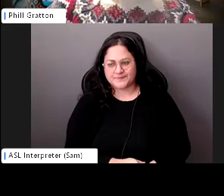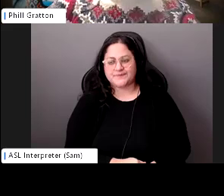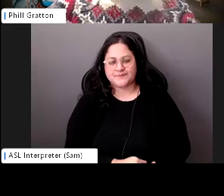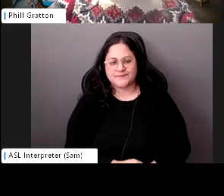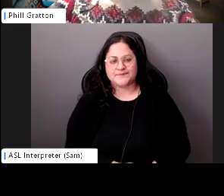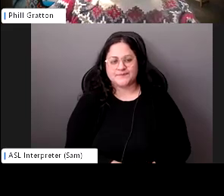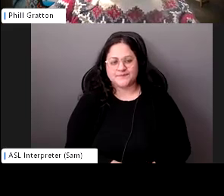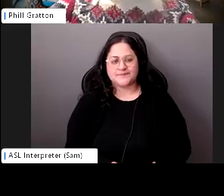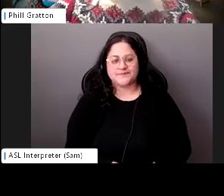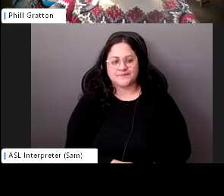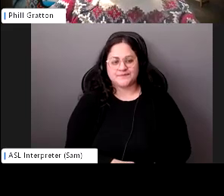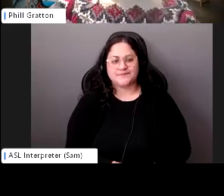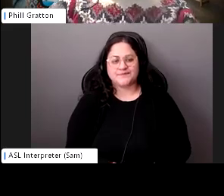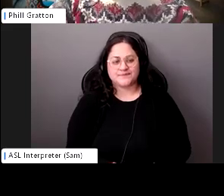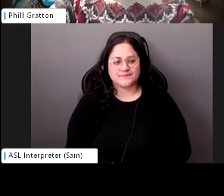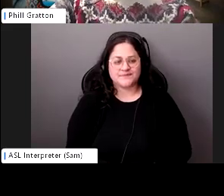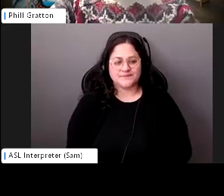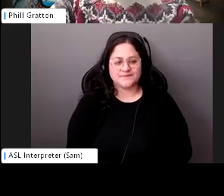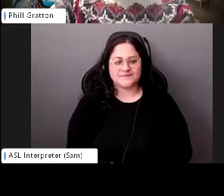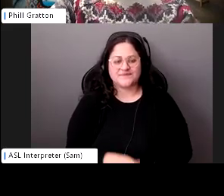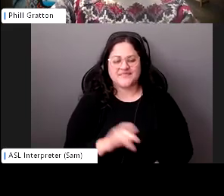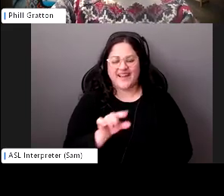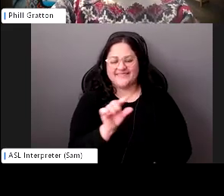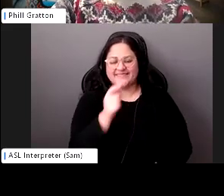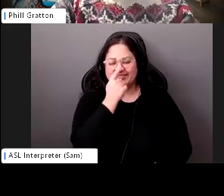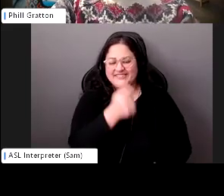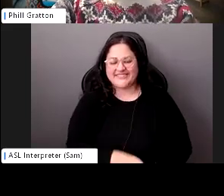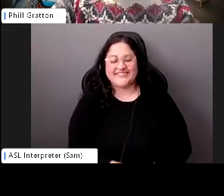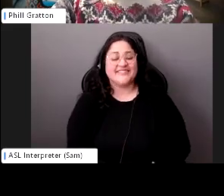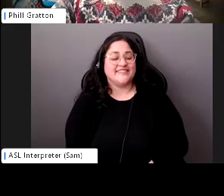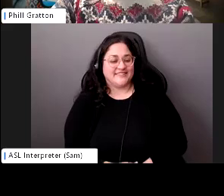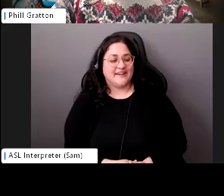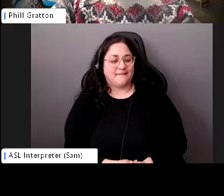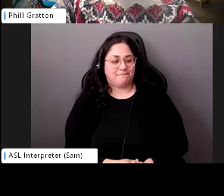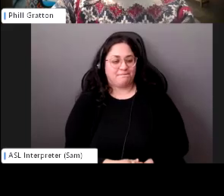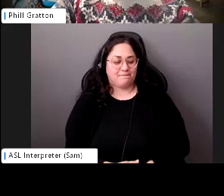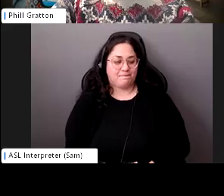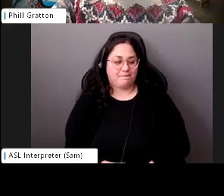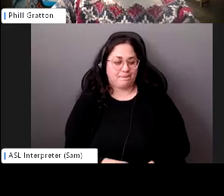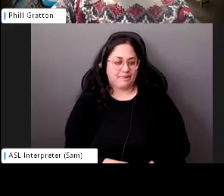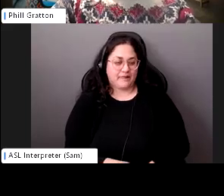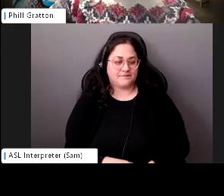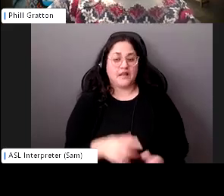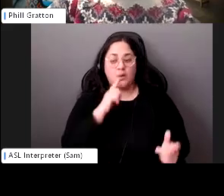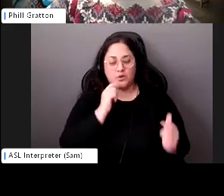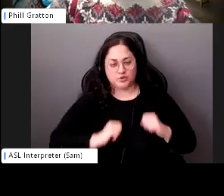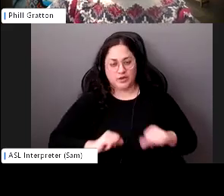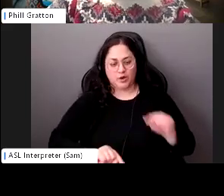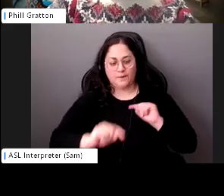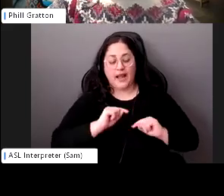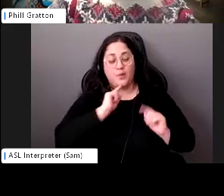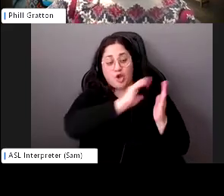like this, and I say, translate this into English.